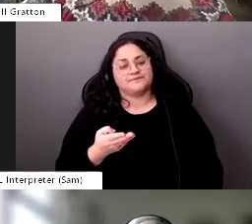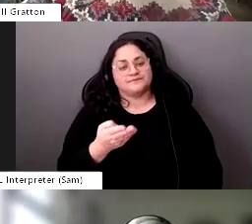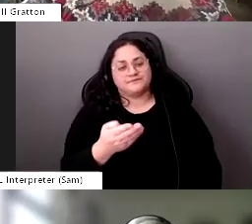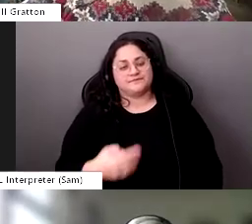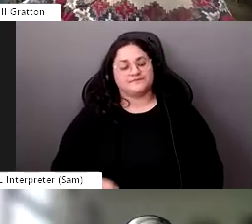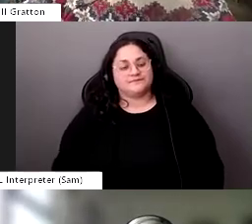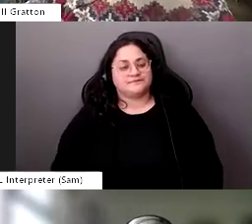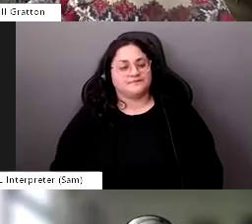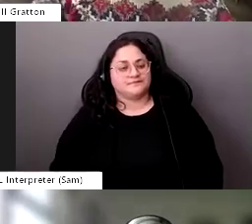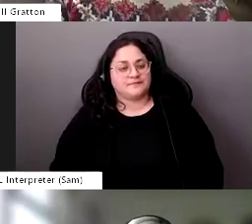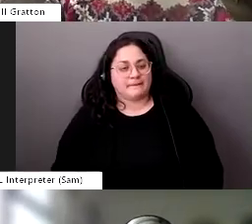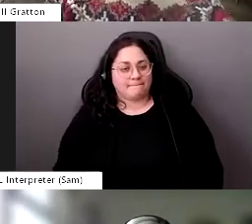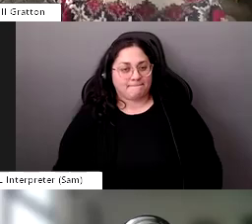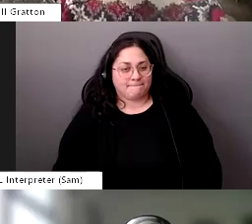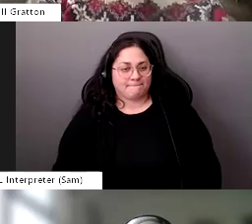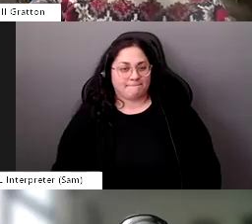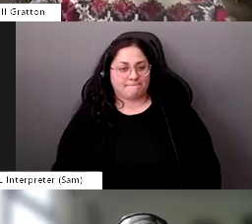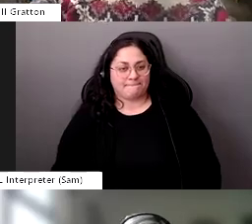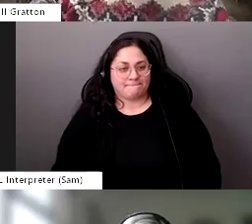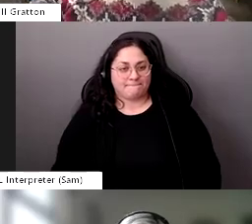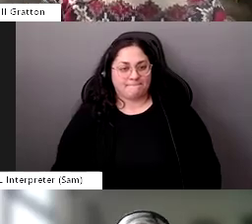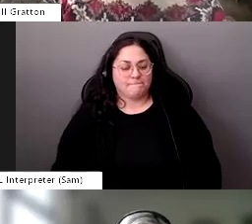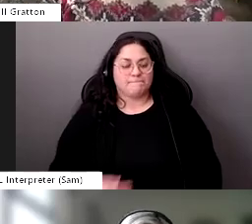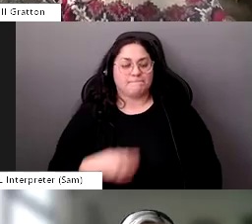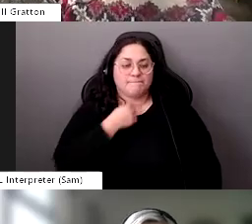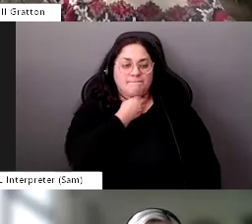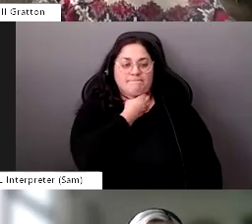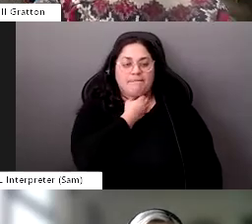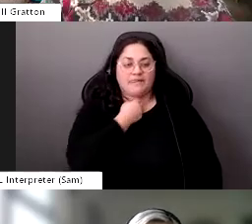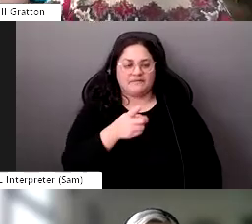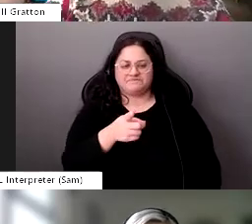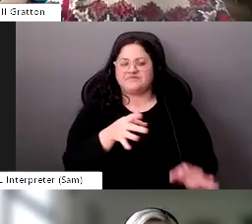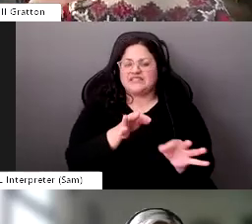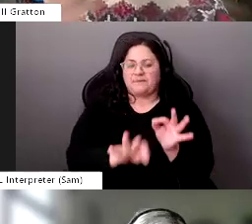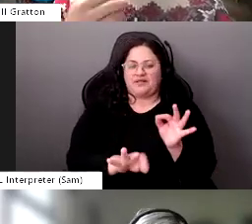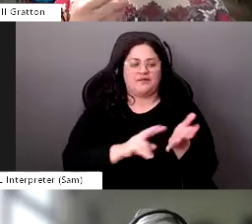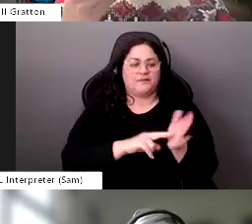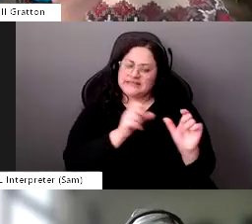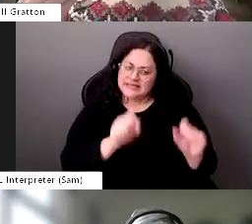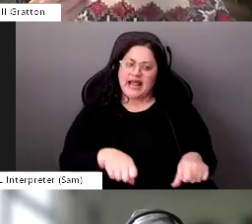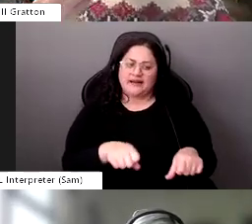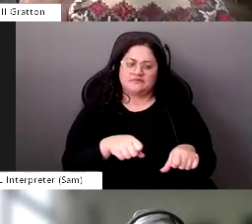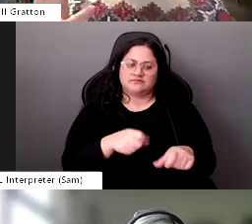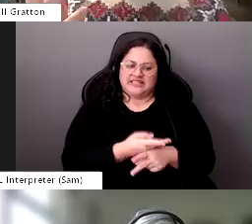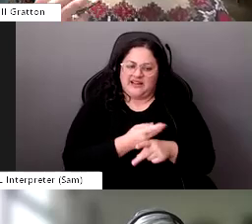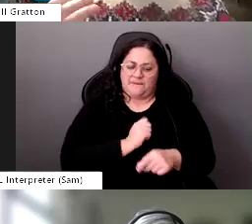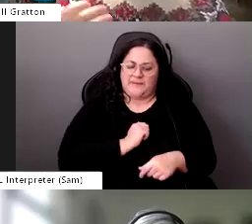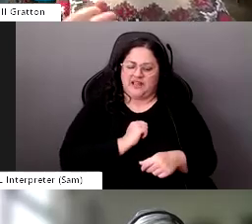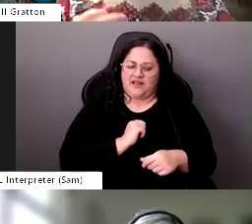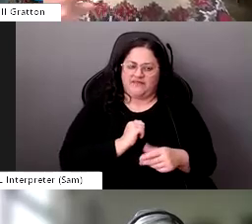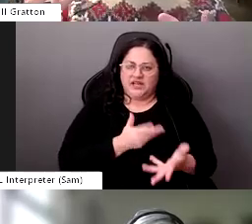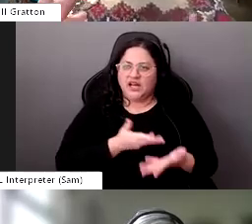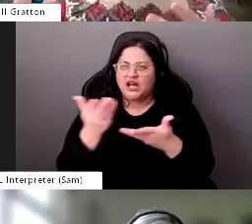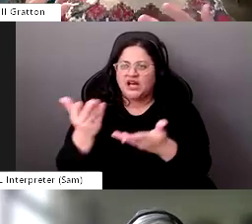So it tells me, because it's a simple thing, it tells me how to take care of it, right? So a hangnail shouldn't be too